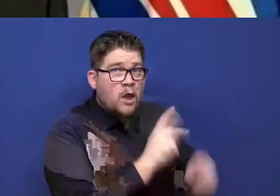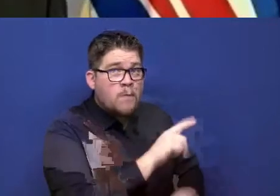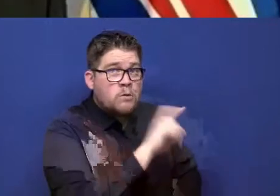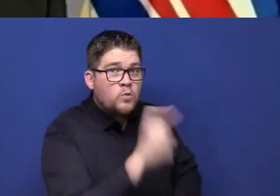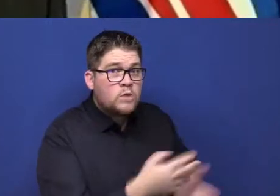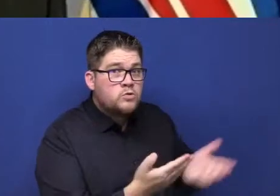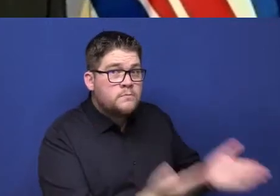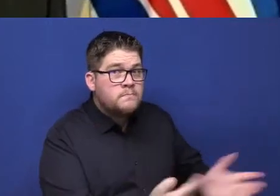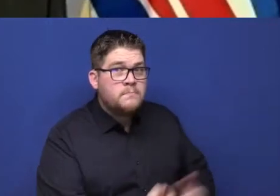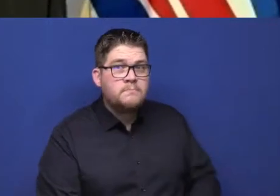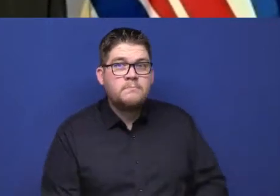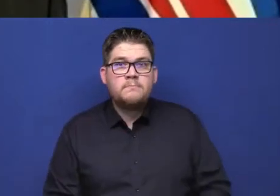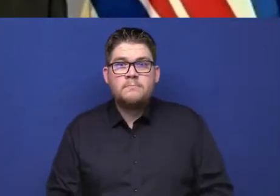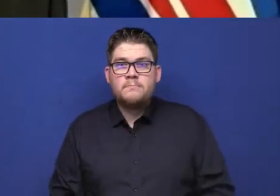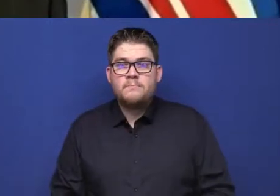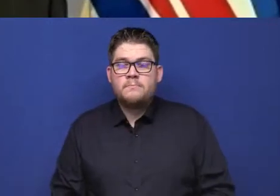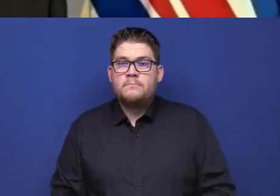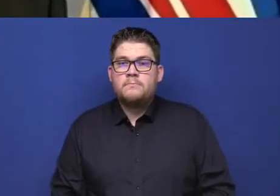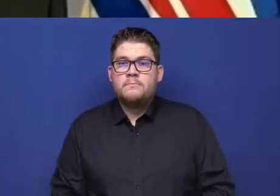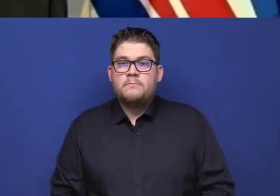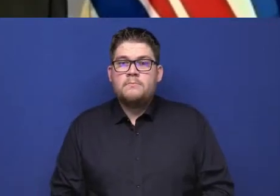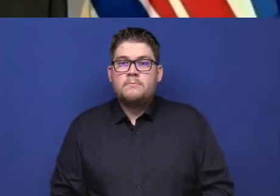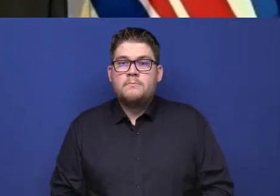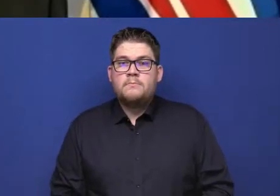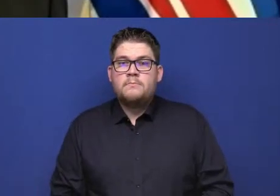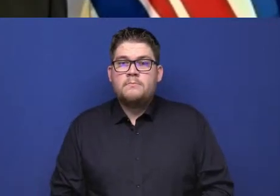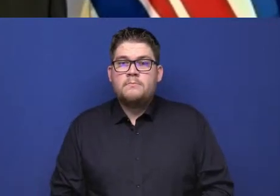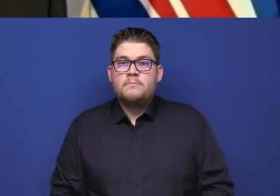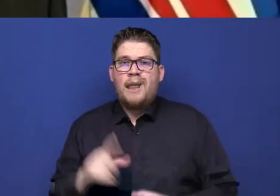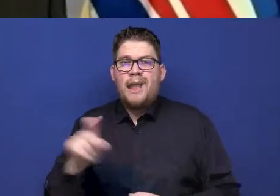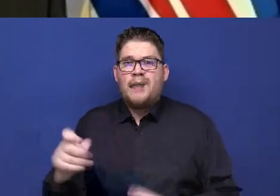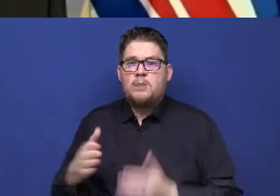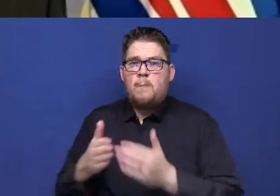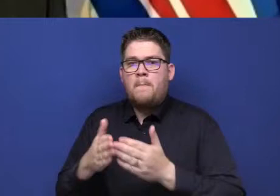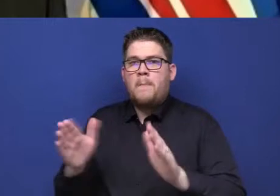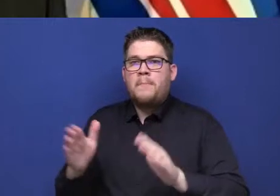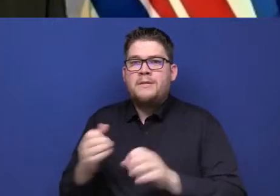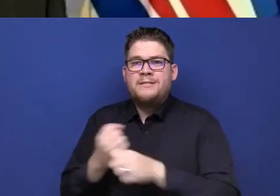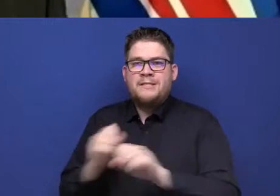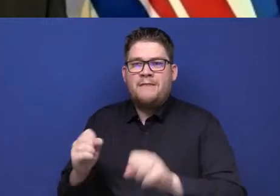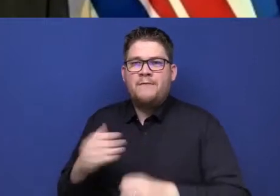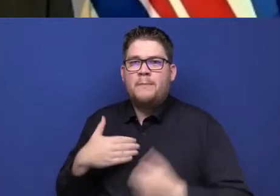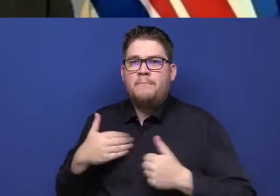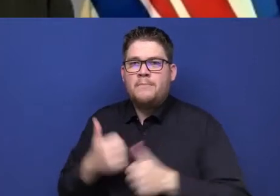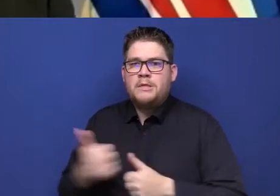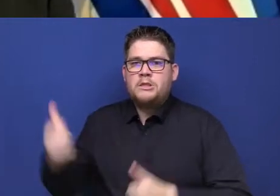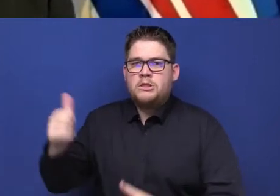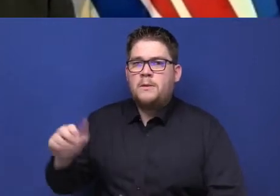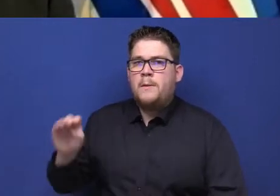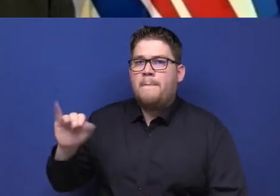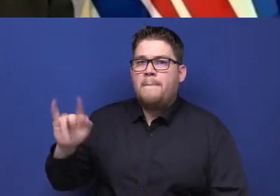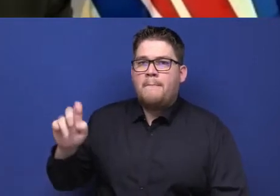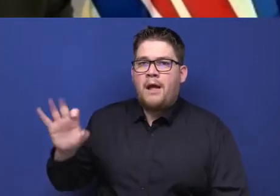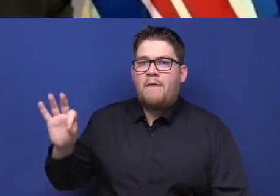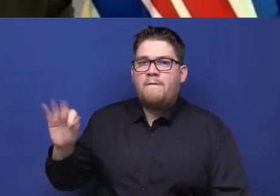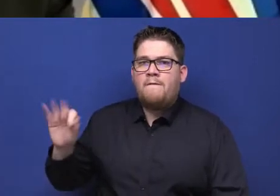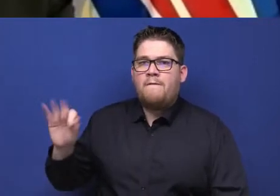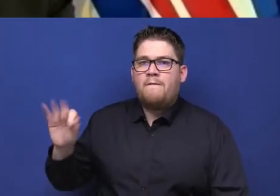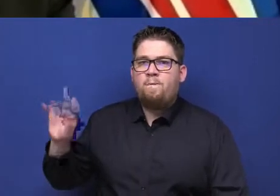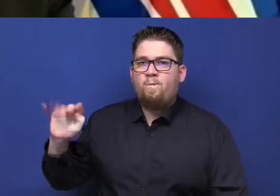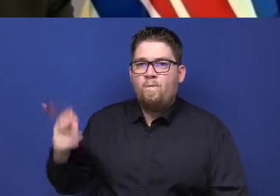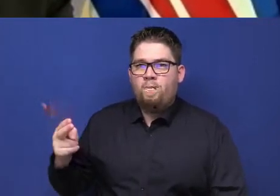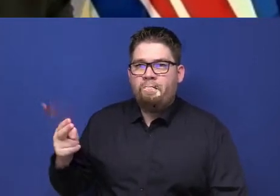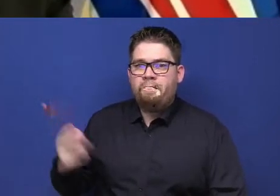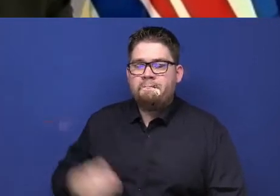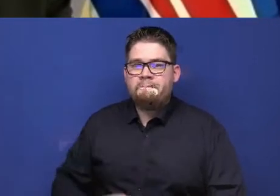if any, you have about the rebuilding of Lytton, BC. We're now starting to see legal action being taken